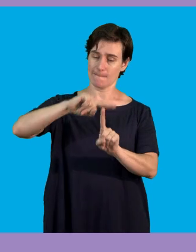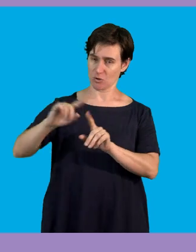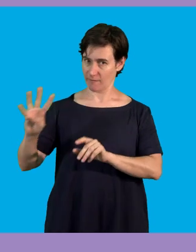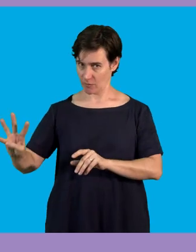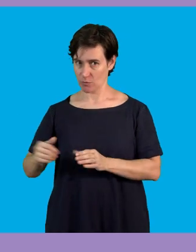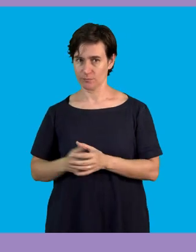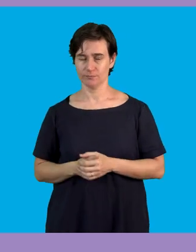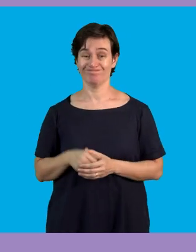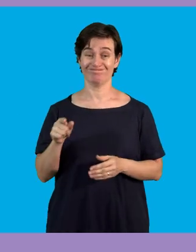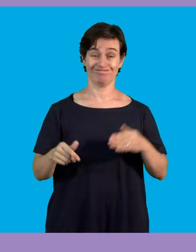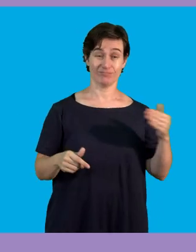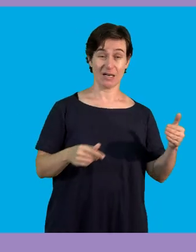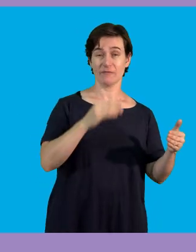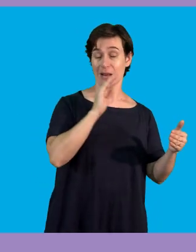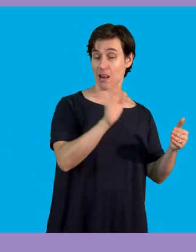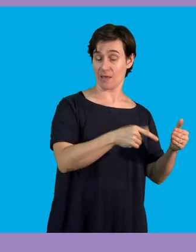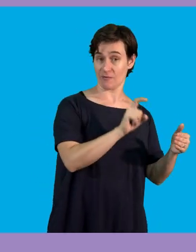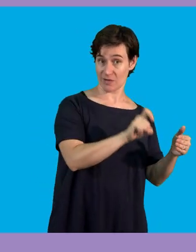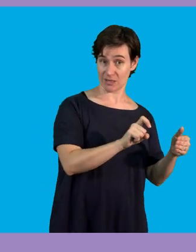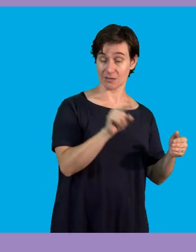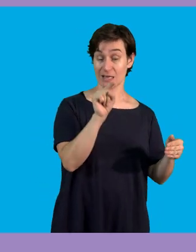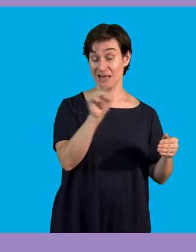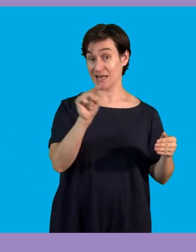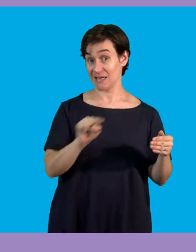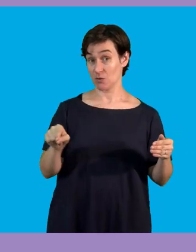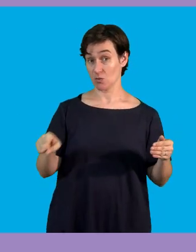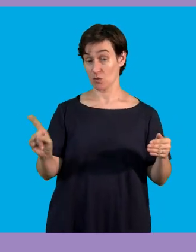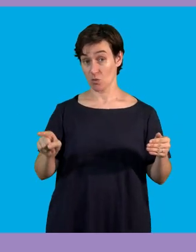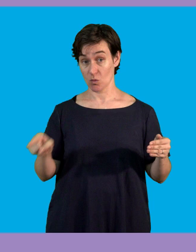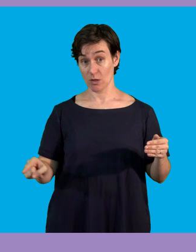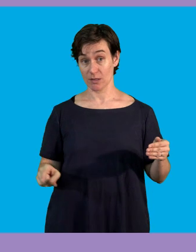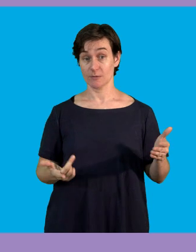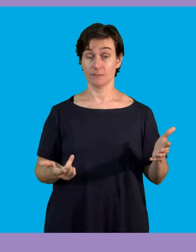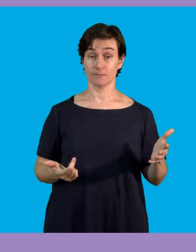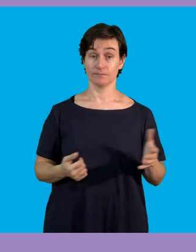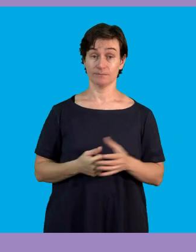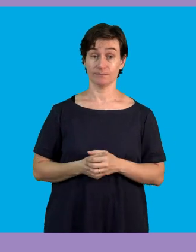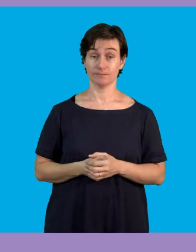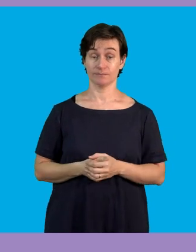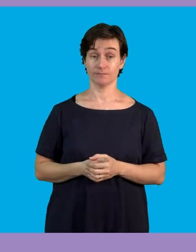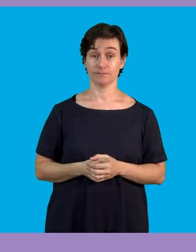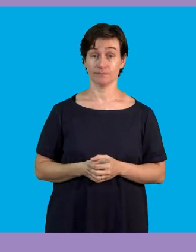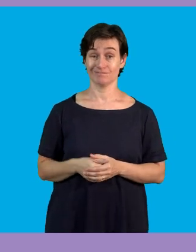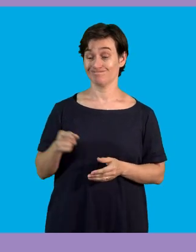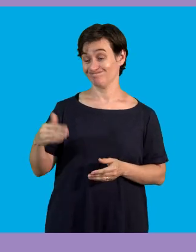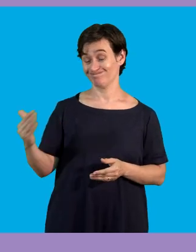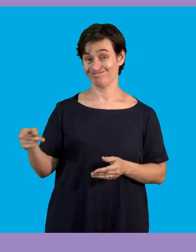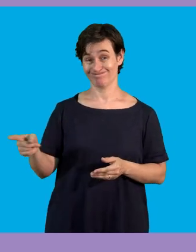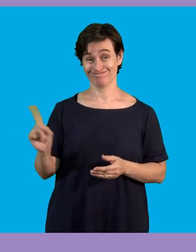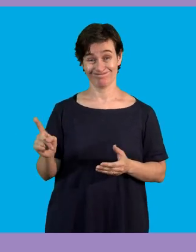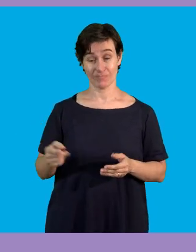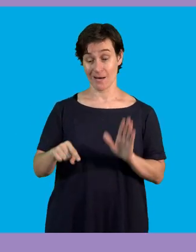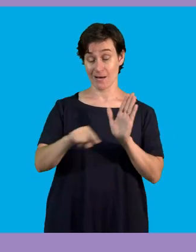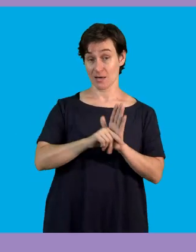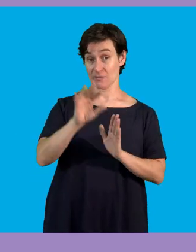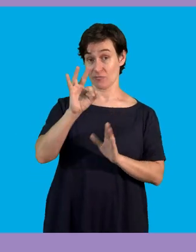as well. And then on the left, we're going to remain with x, as 4 minus 4 gives us 0. And then on the right-hand